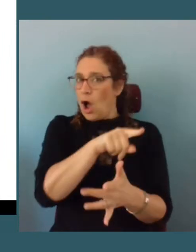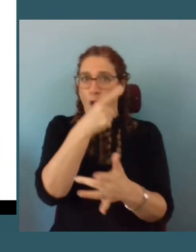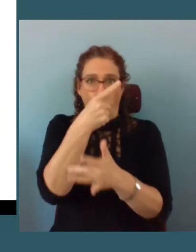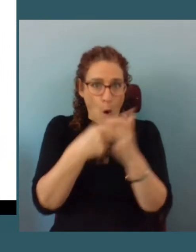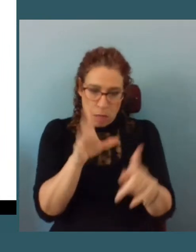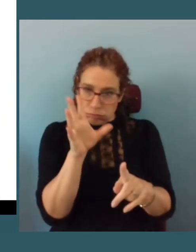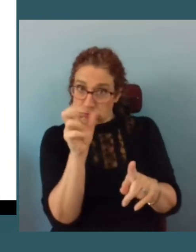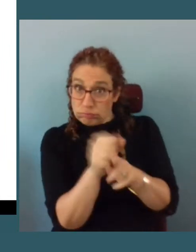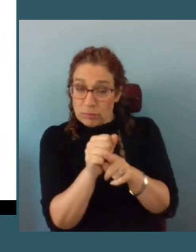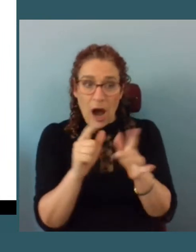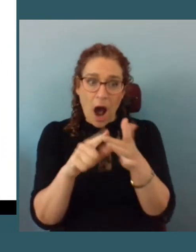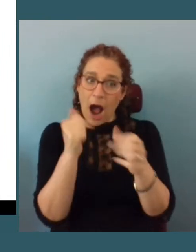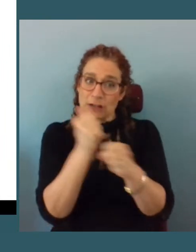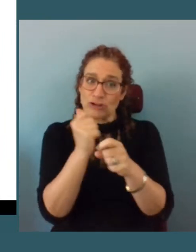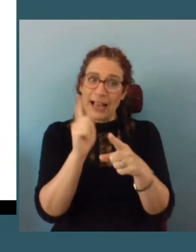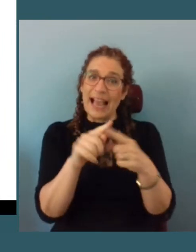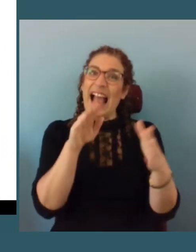very much an in vitro test.